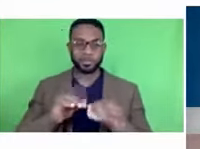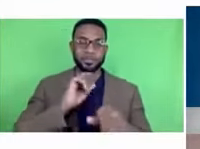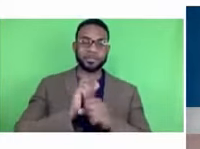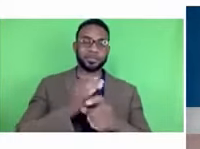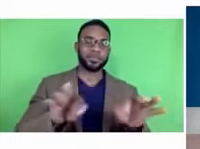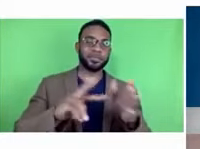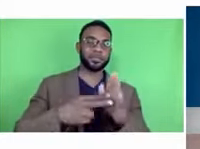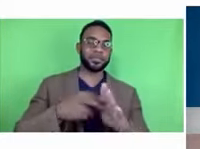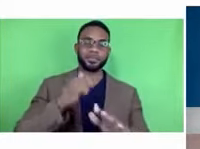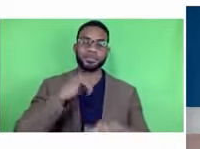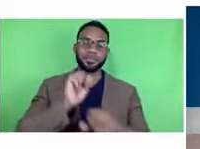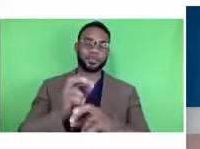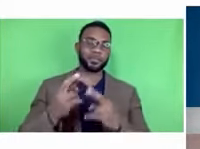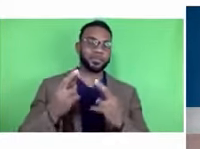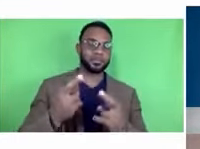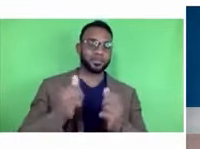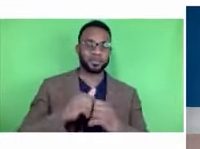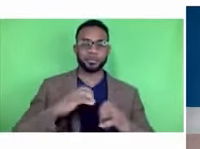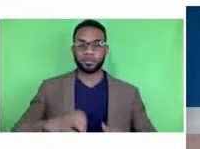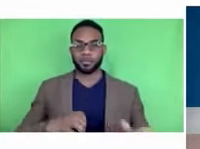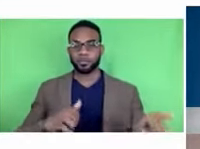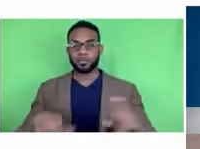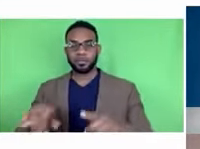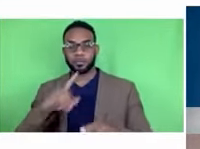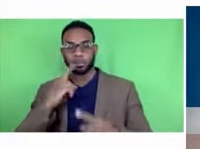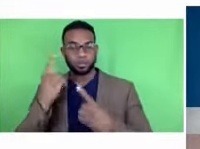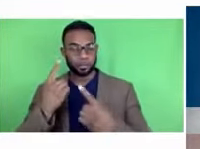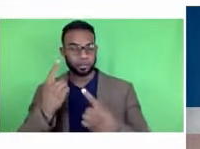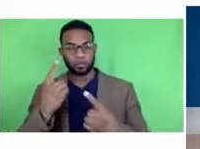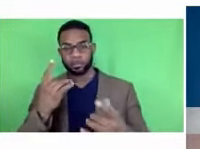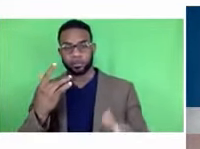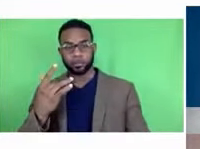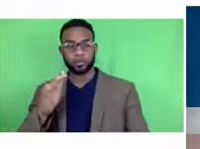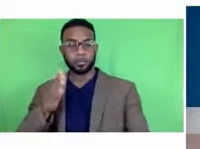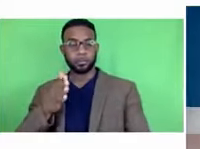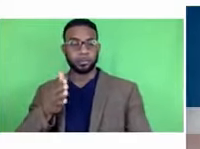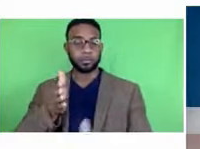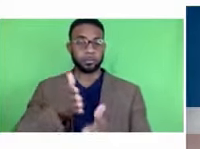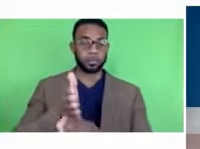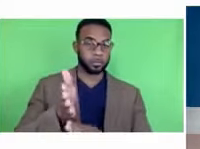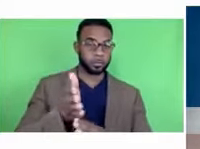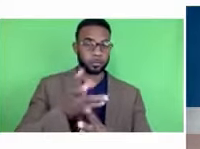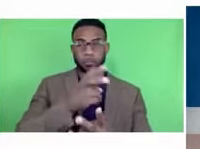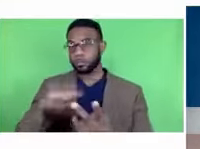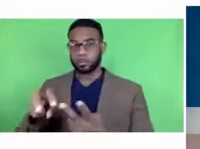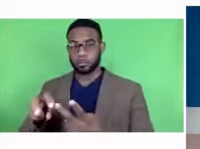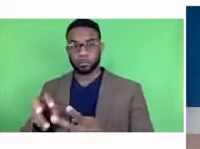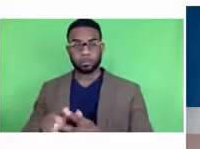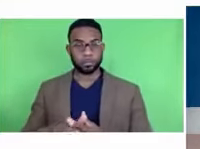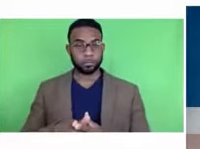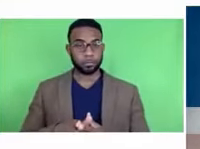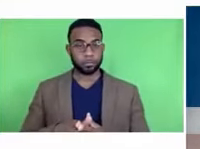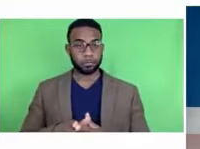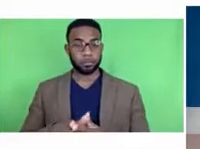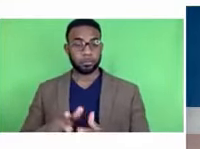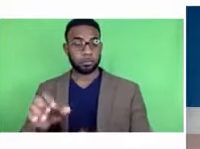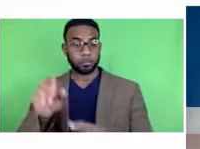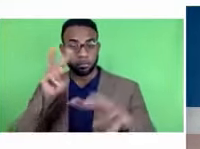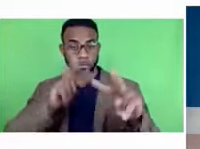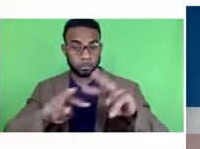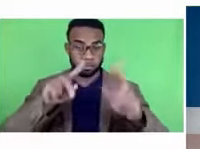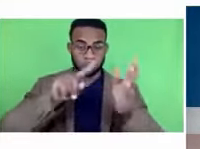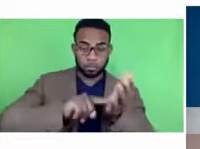is I work with clients when they're considering a career with trades. We do exploration, we